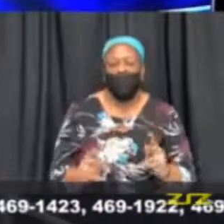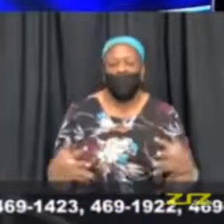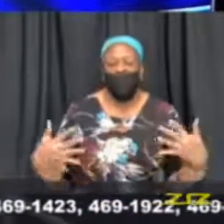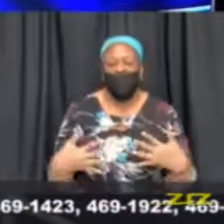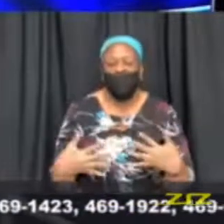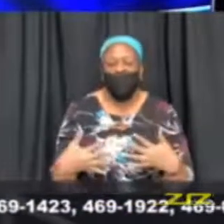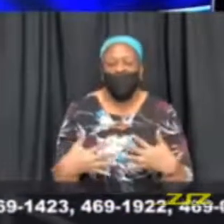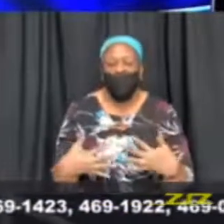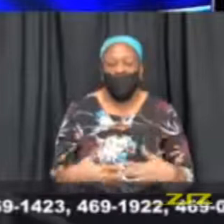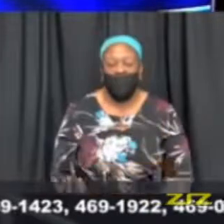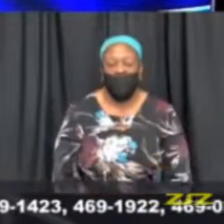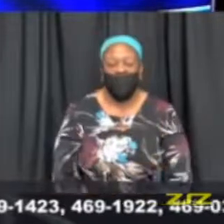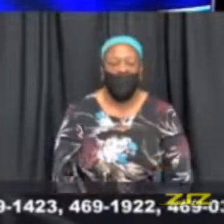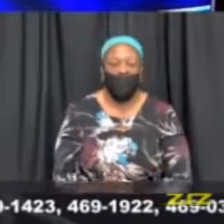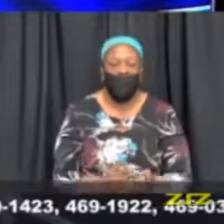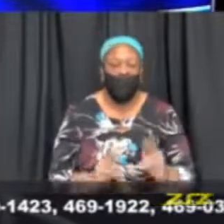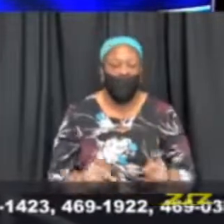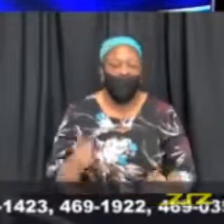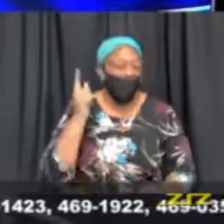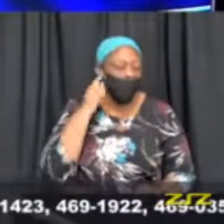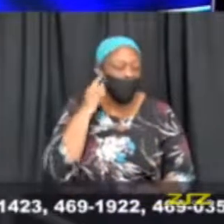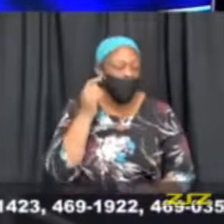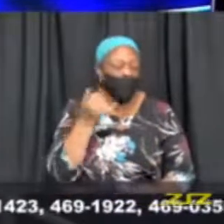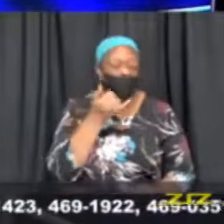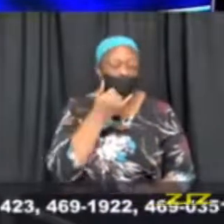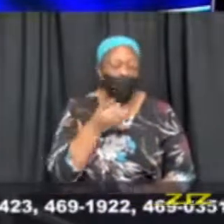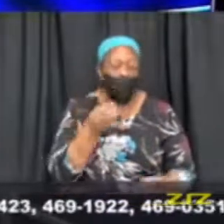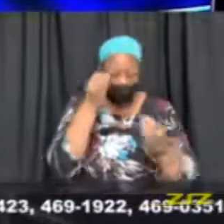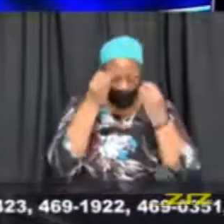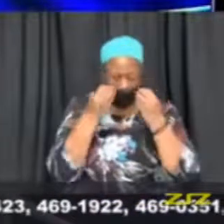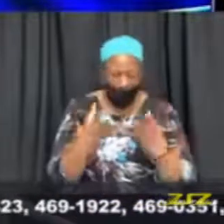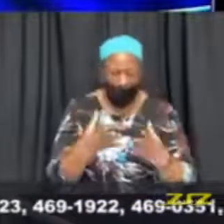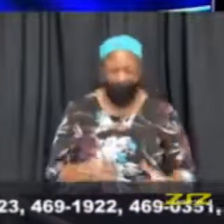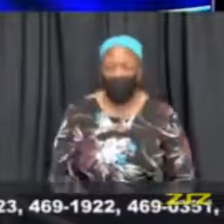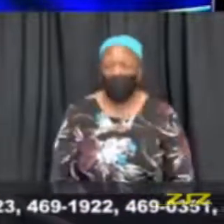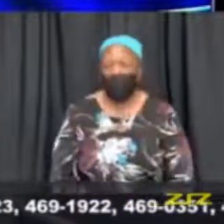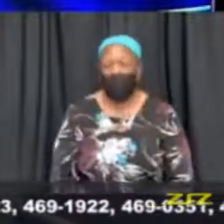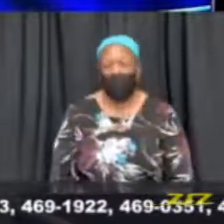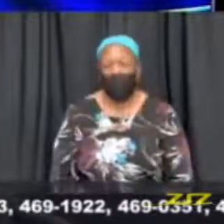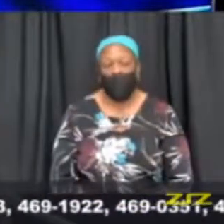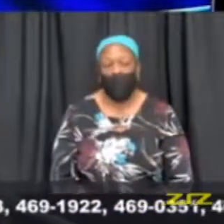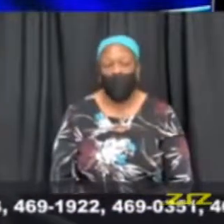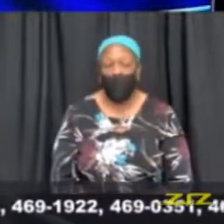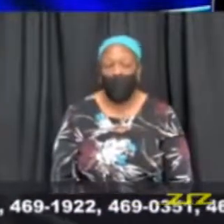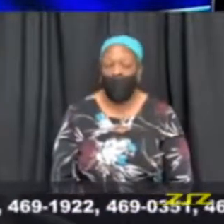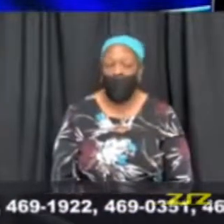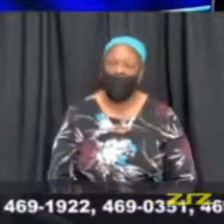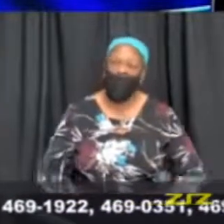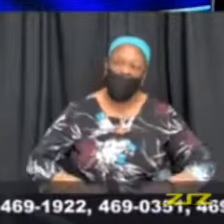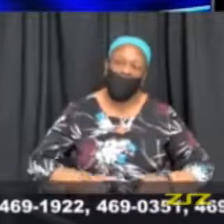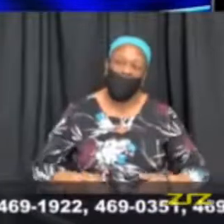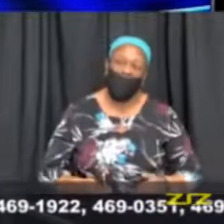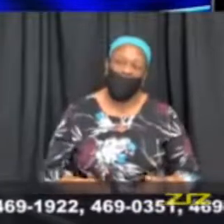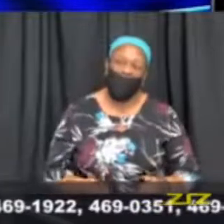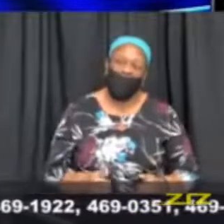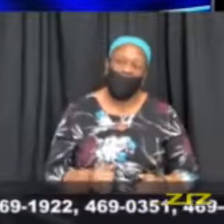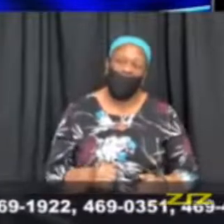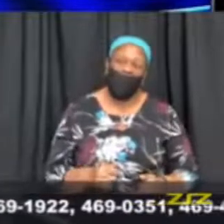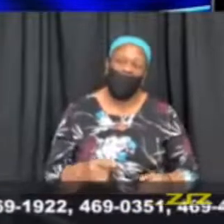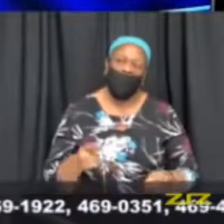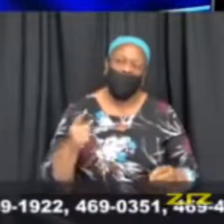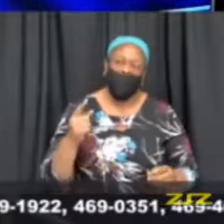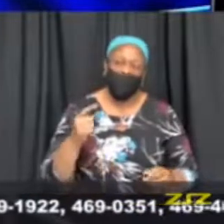Thank you, Dr. Wilkinson. The next question, how does things change for persons that are